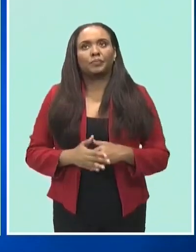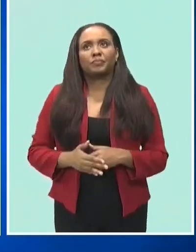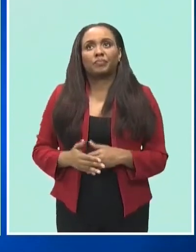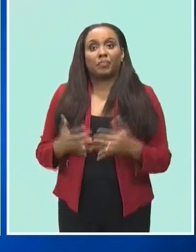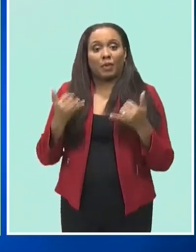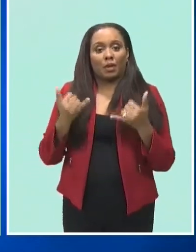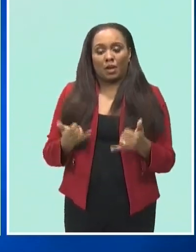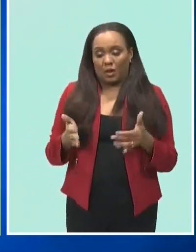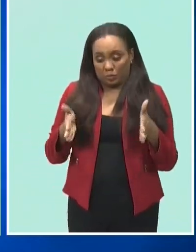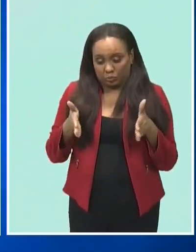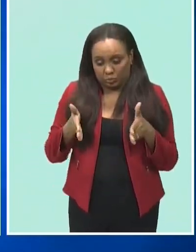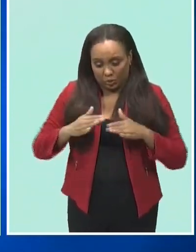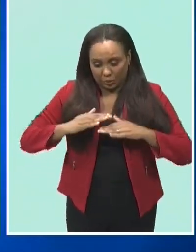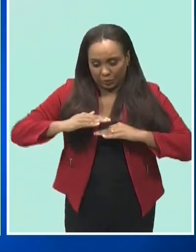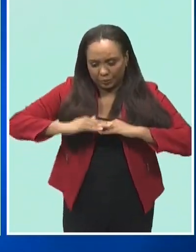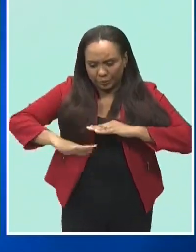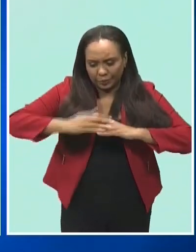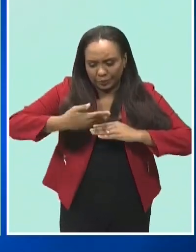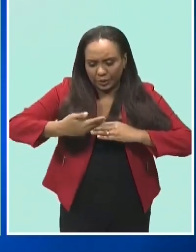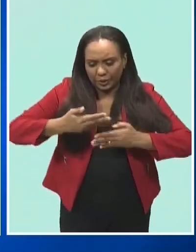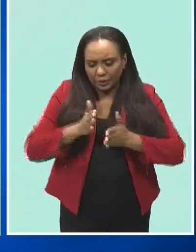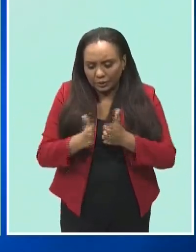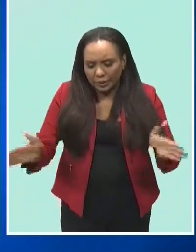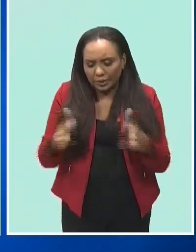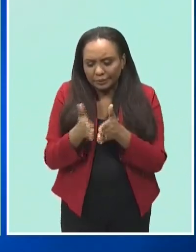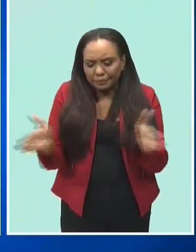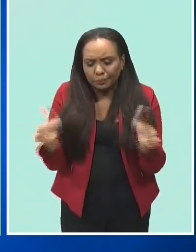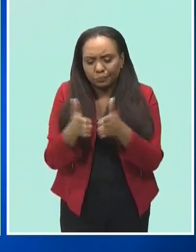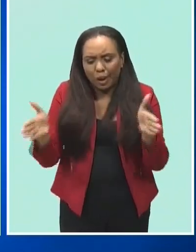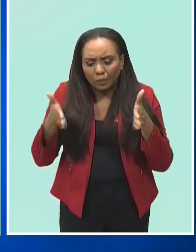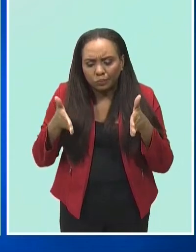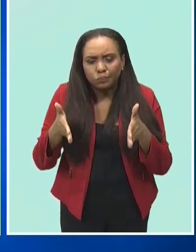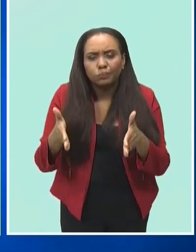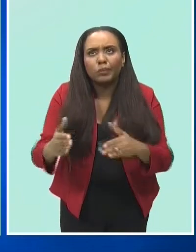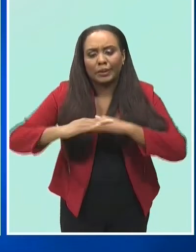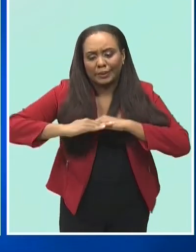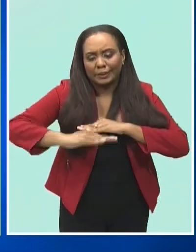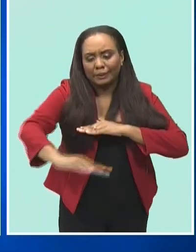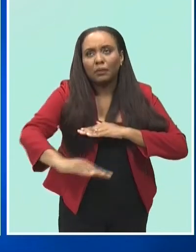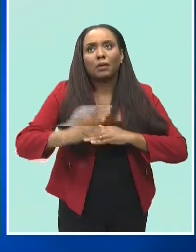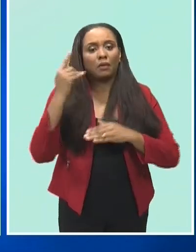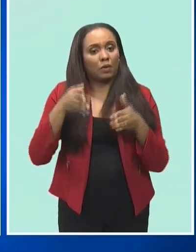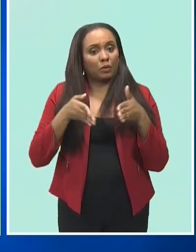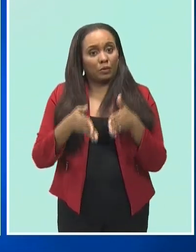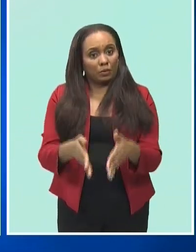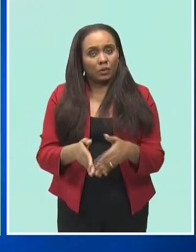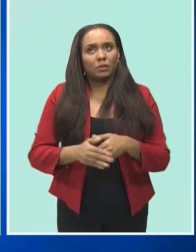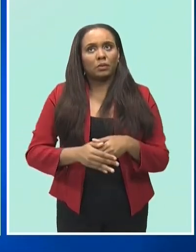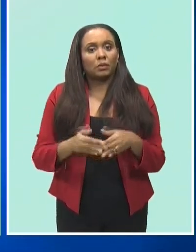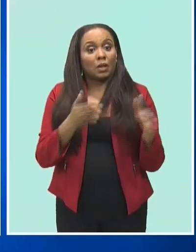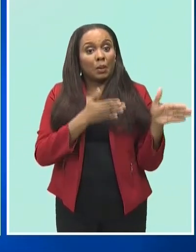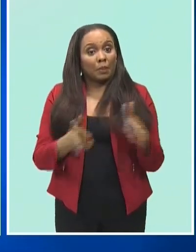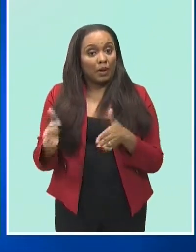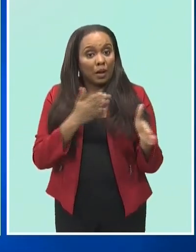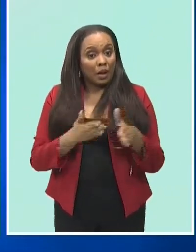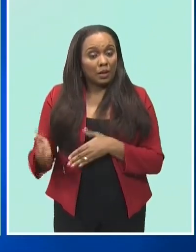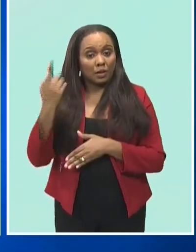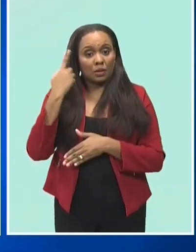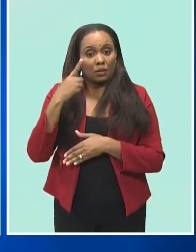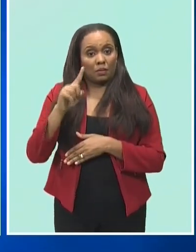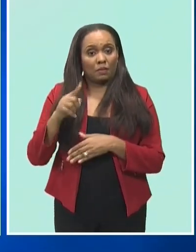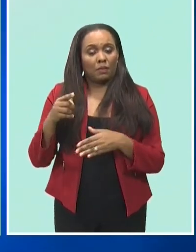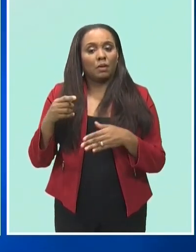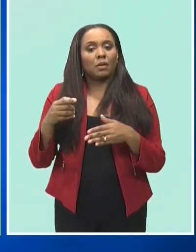into the main road into the relief village for thousands displaced by Hurricane Dorian. While plans have yet to be formally revealed for the layout of the temporary